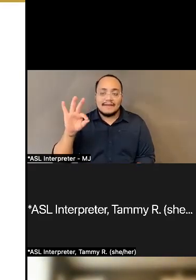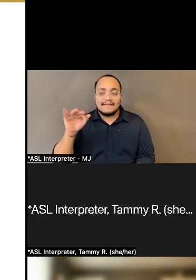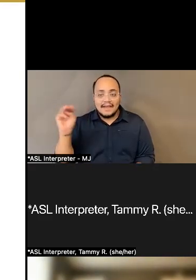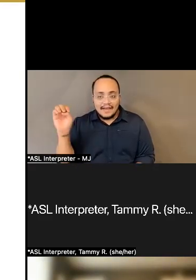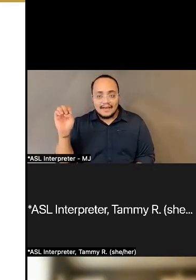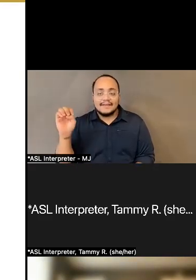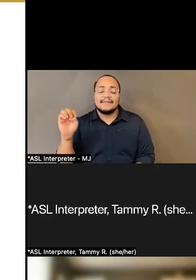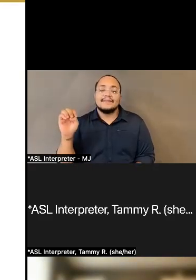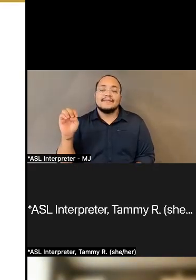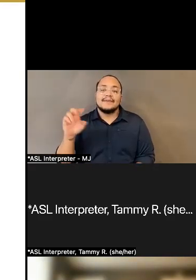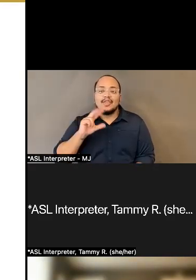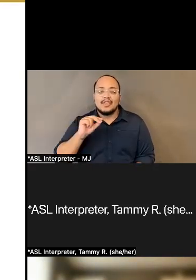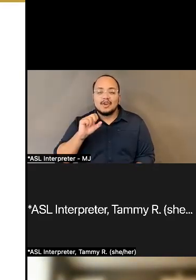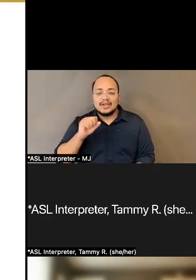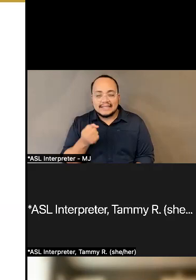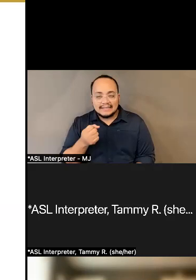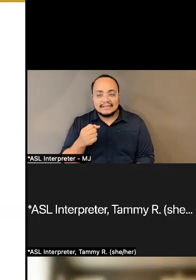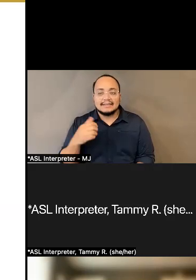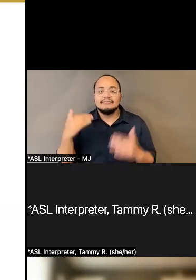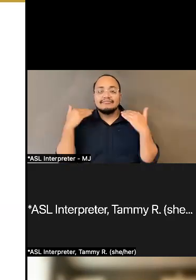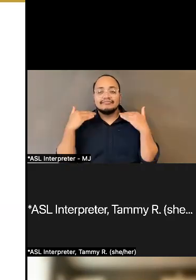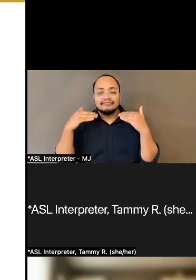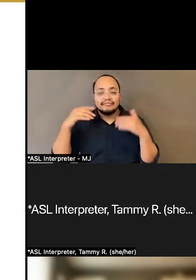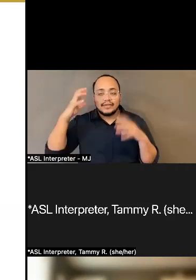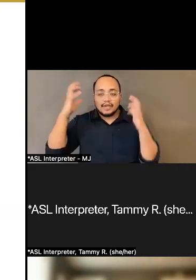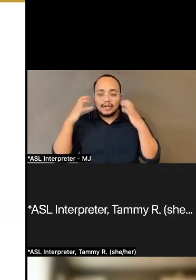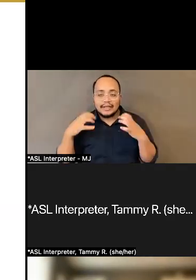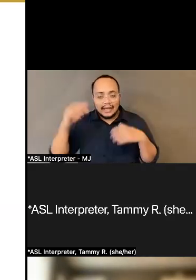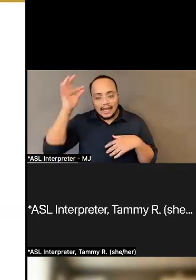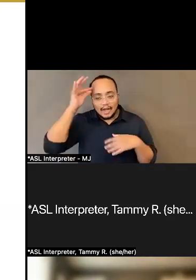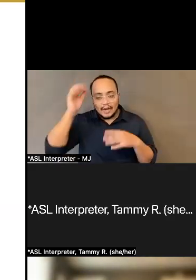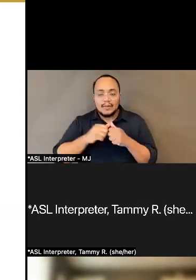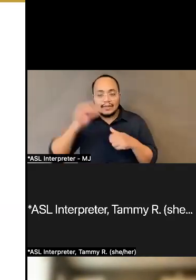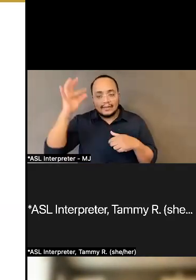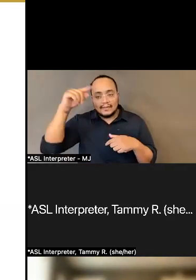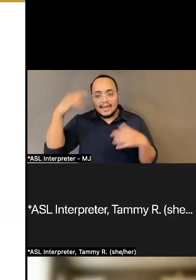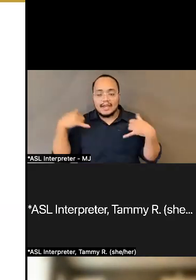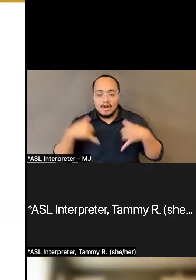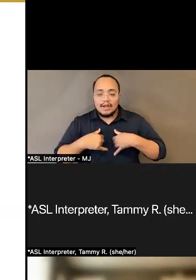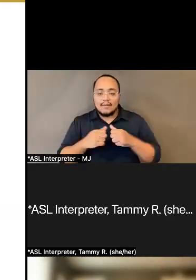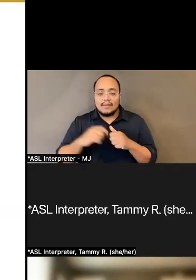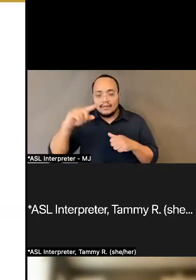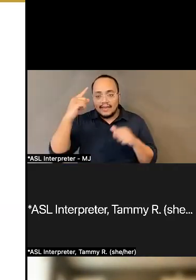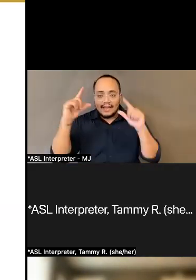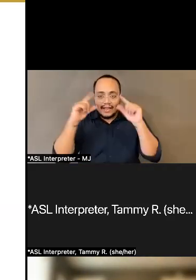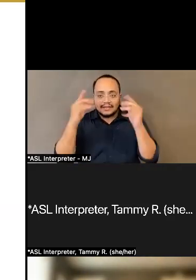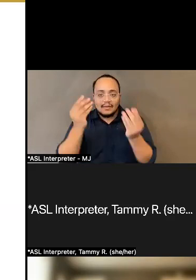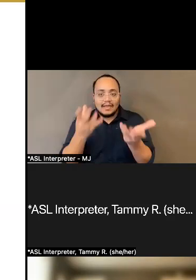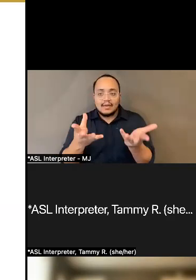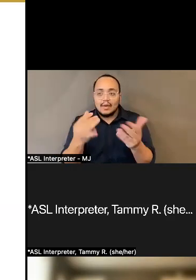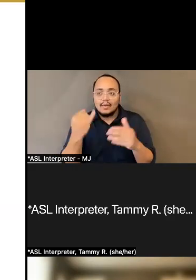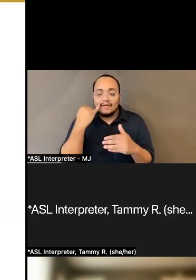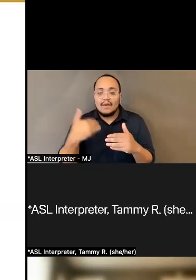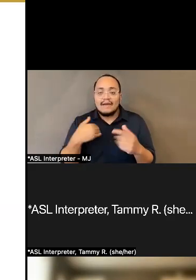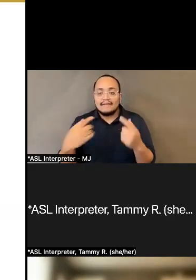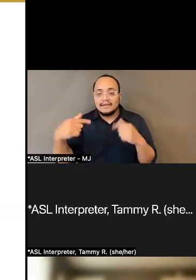with medium length curly hair, and I'm wearing a black cardigan with large black glasses. I just wanted to let everybody know if you have any questions